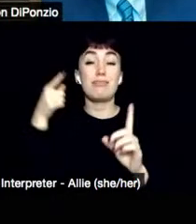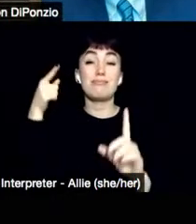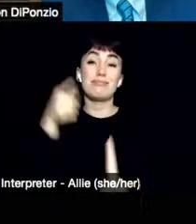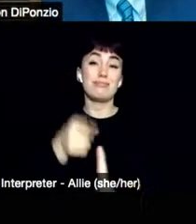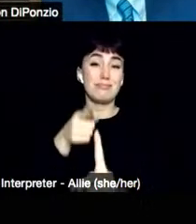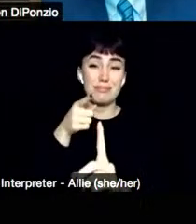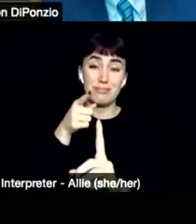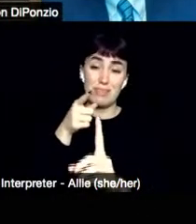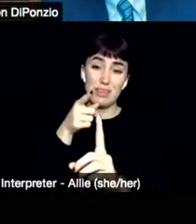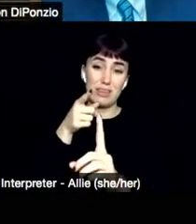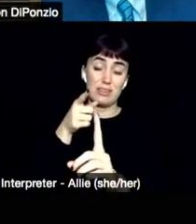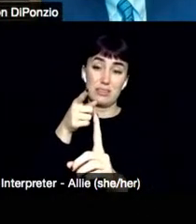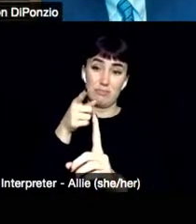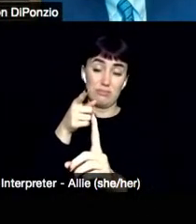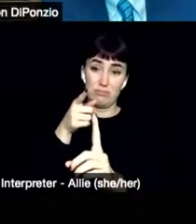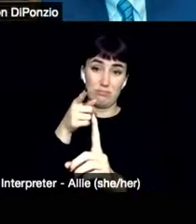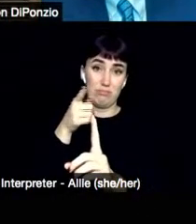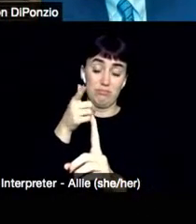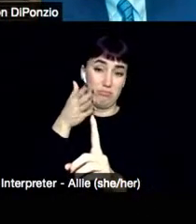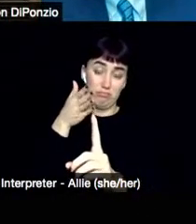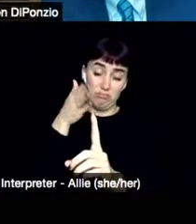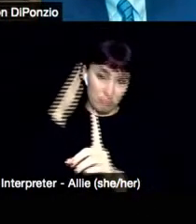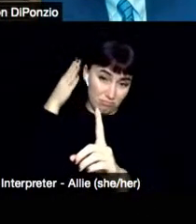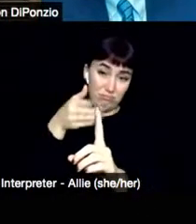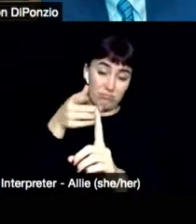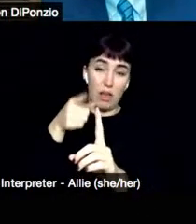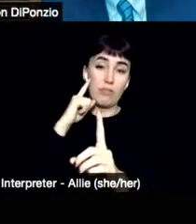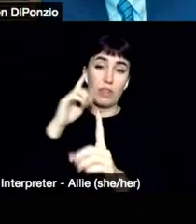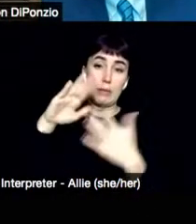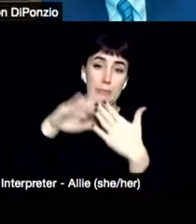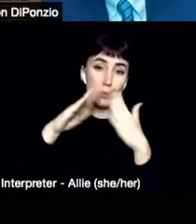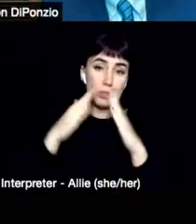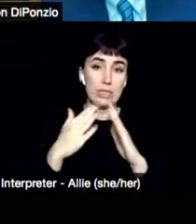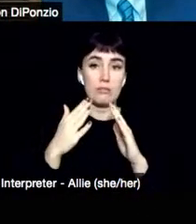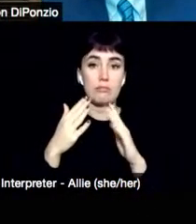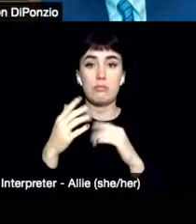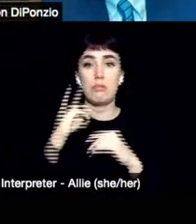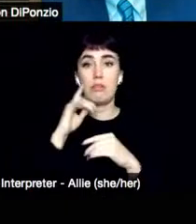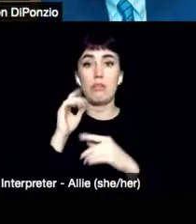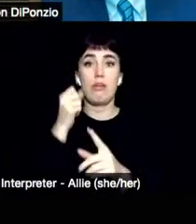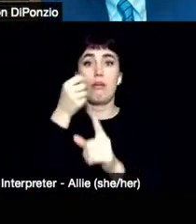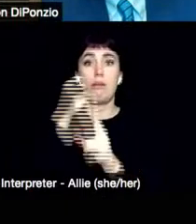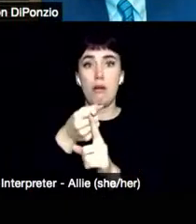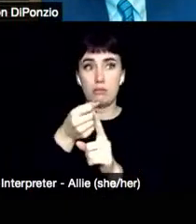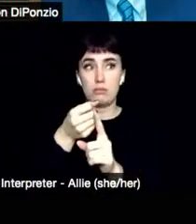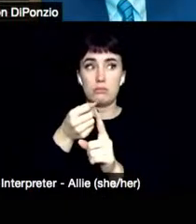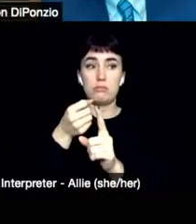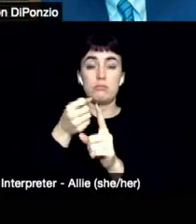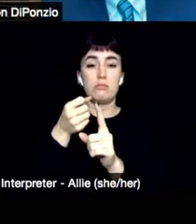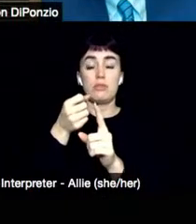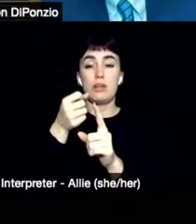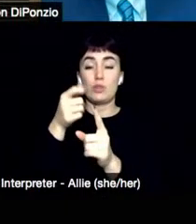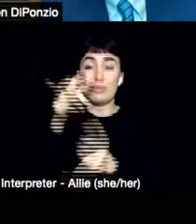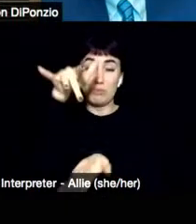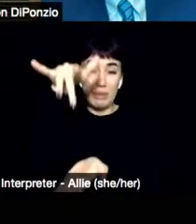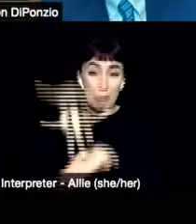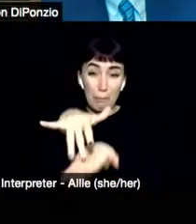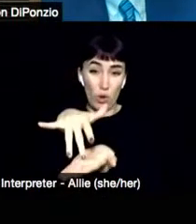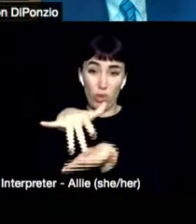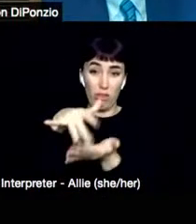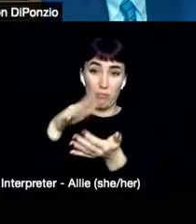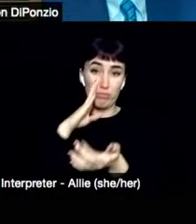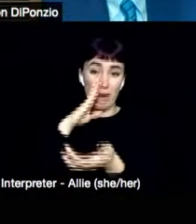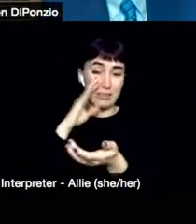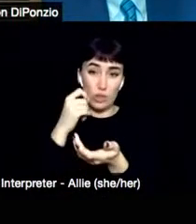very heart of the community, and the impacts, no matter how narrowly